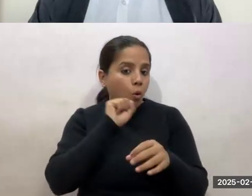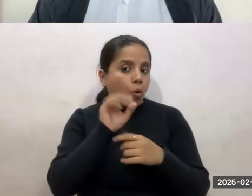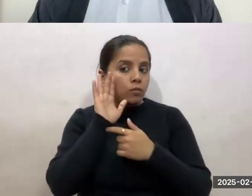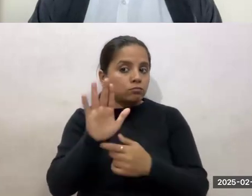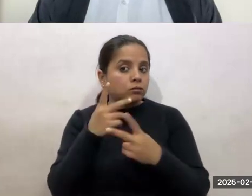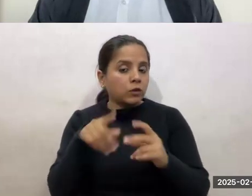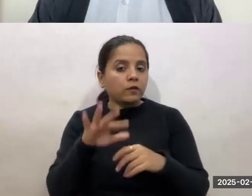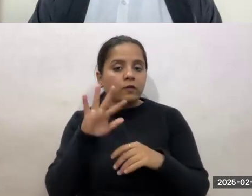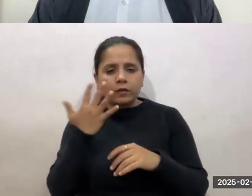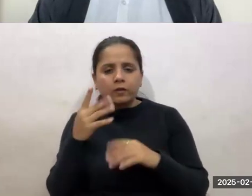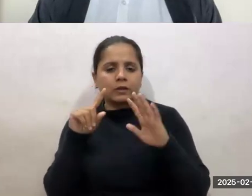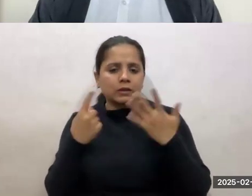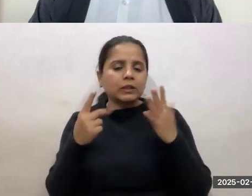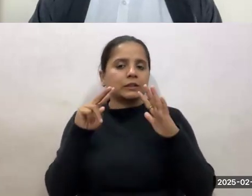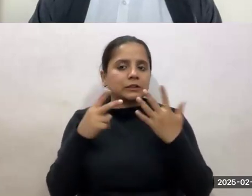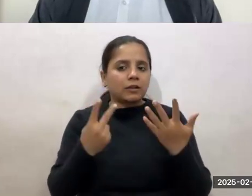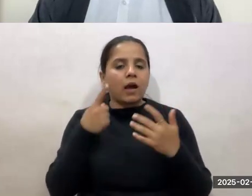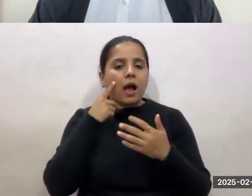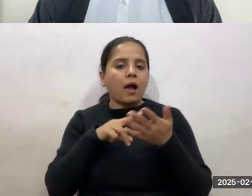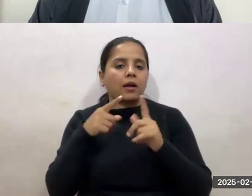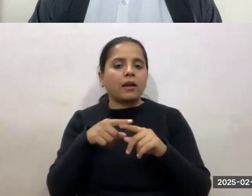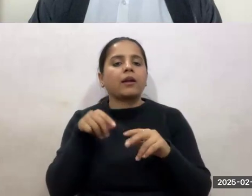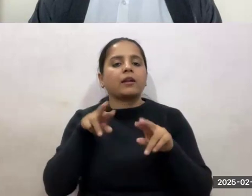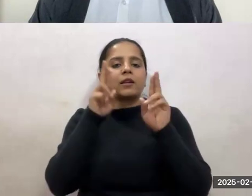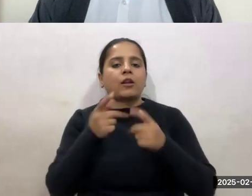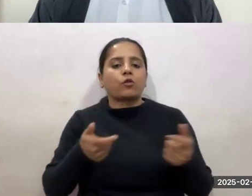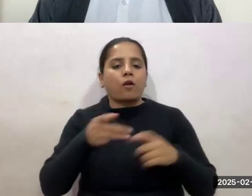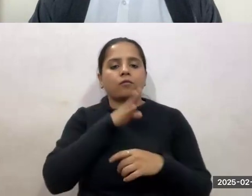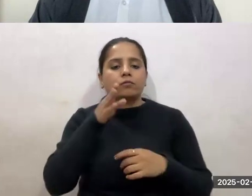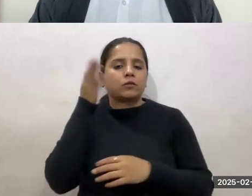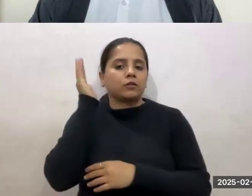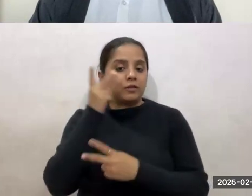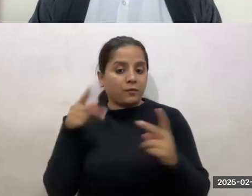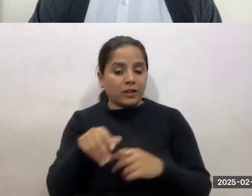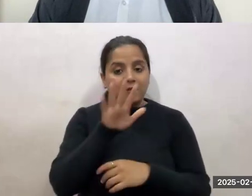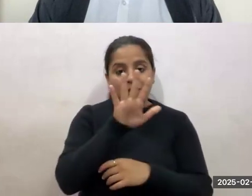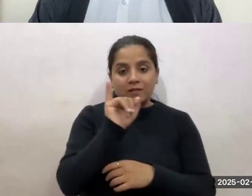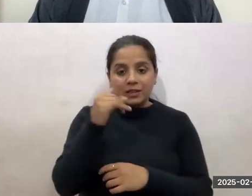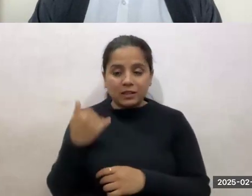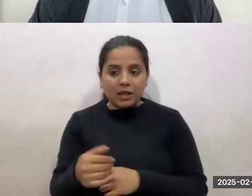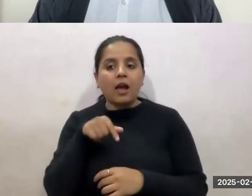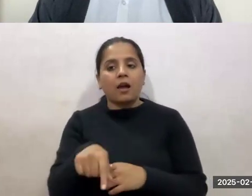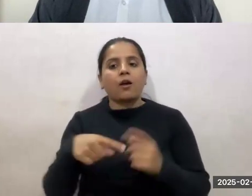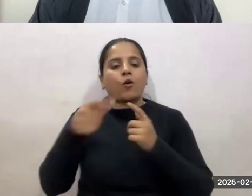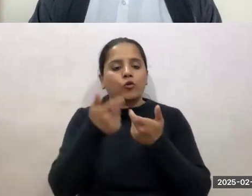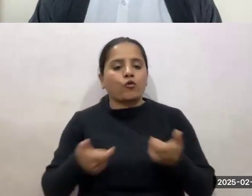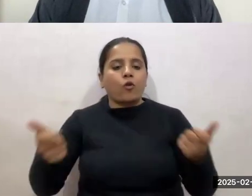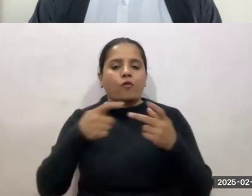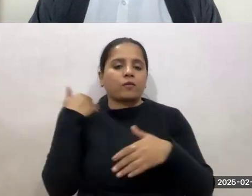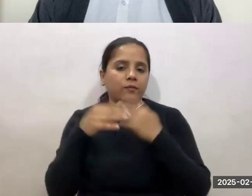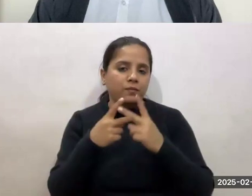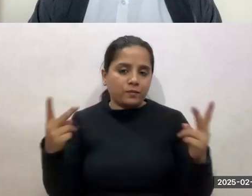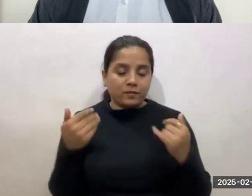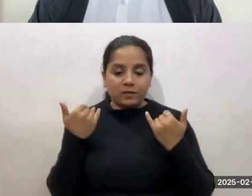the 5th, 6th, and 7th INET International Conference and the 56th IATFL Conference.